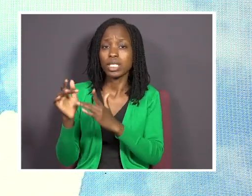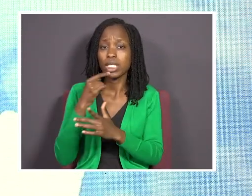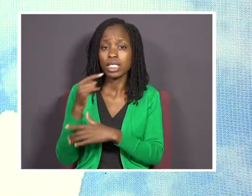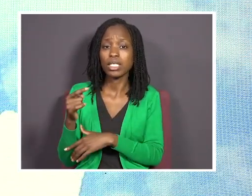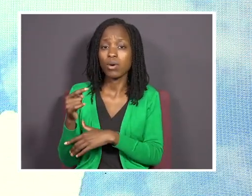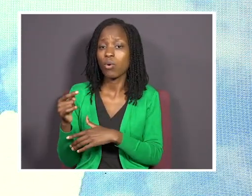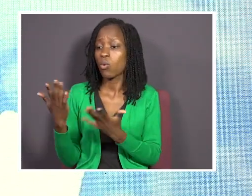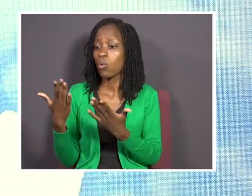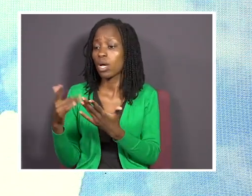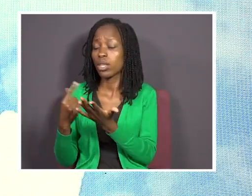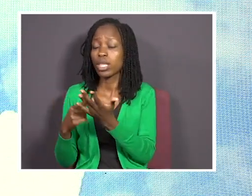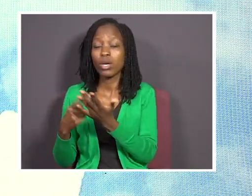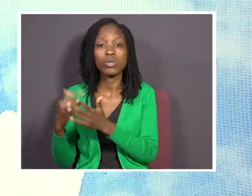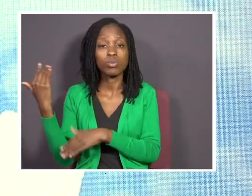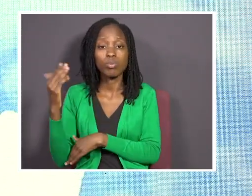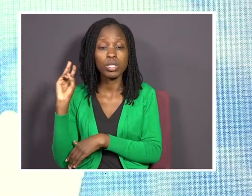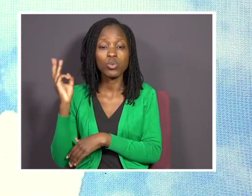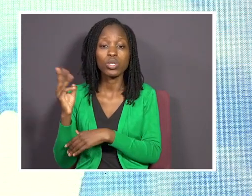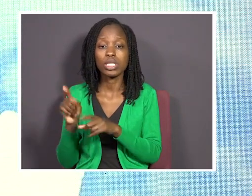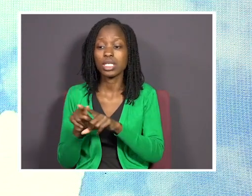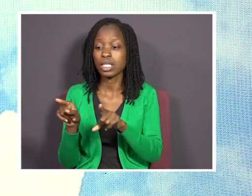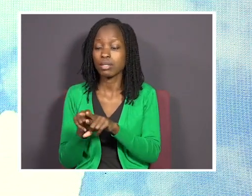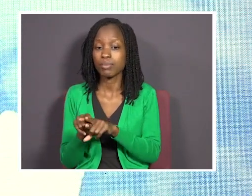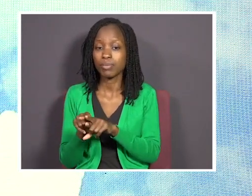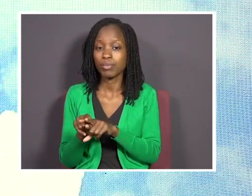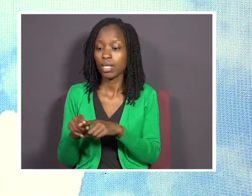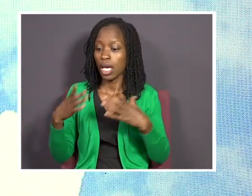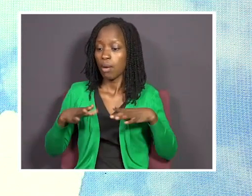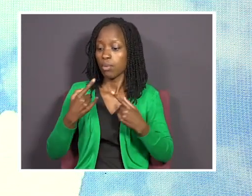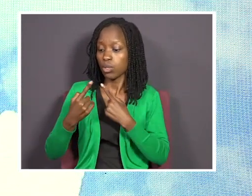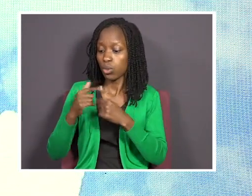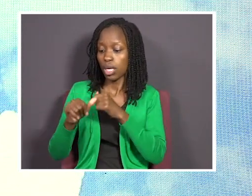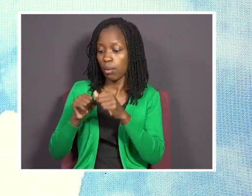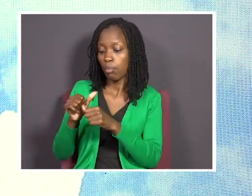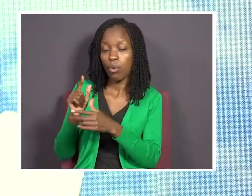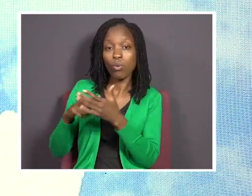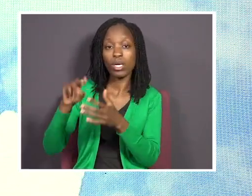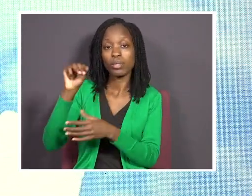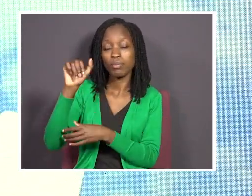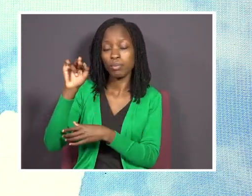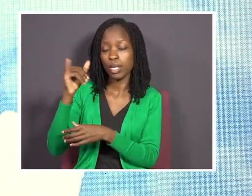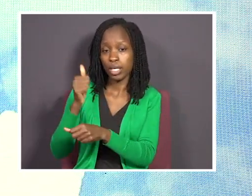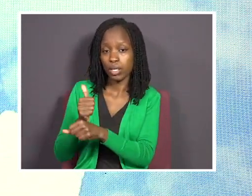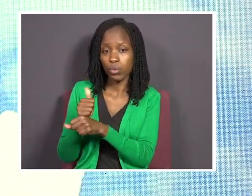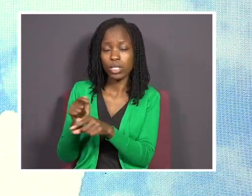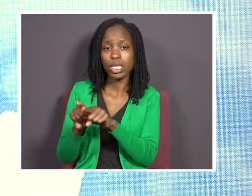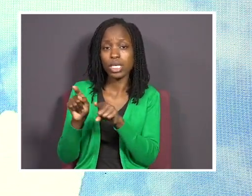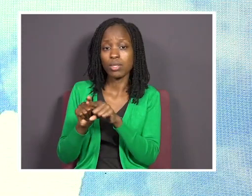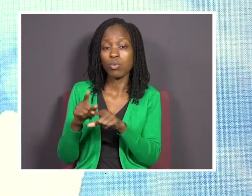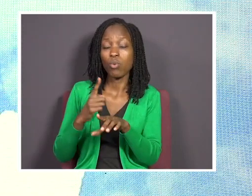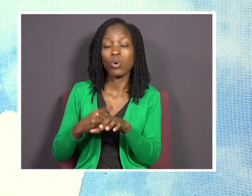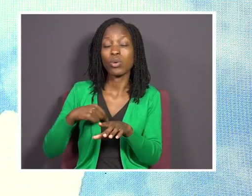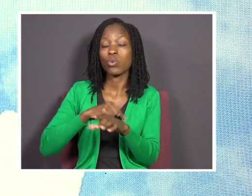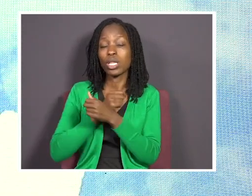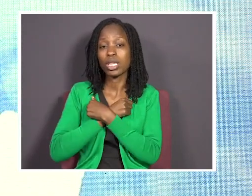the gospel will be preached, this act will be talked about. And that's why we are talking about it. That when we love